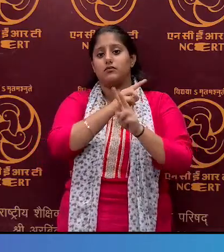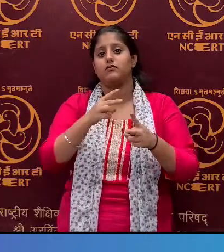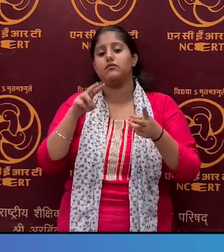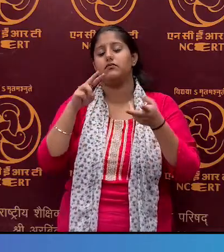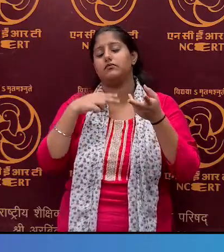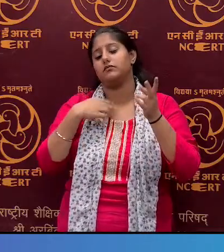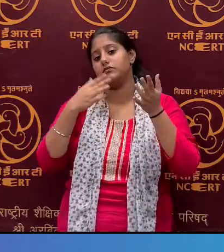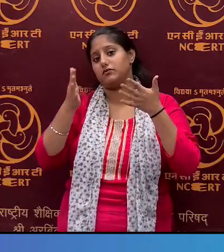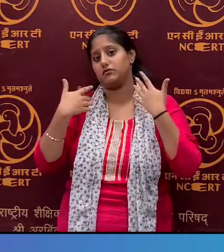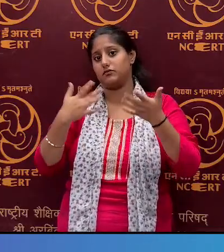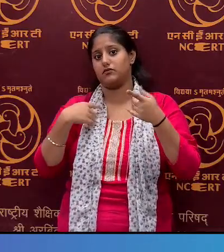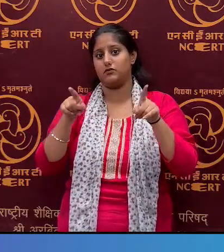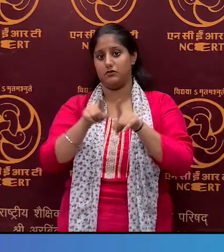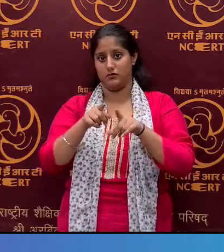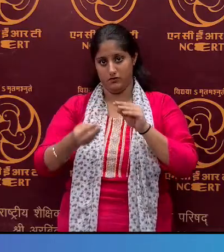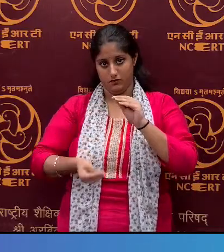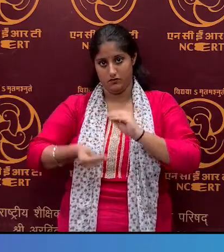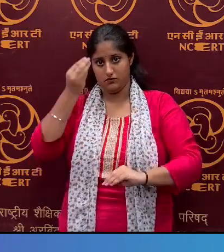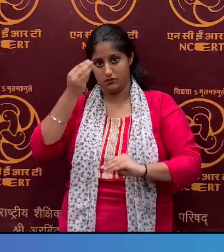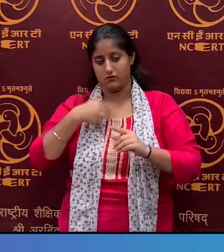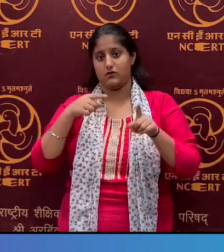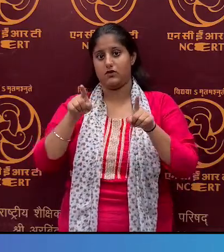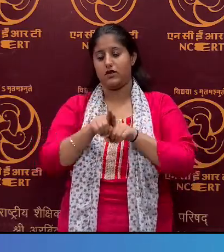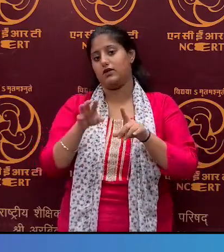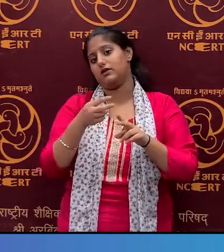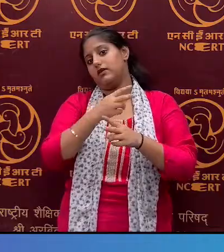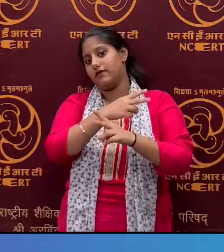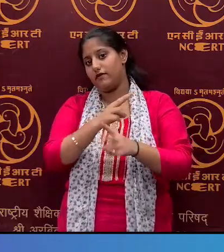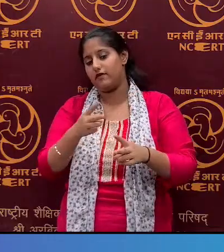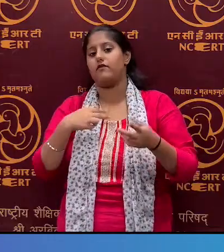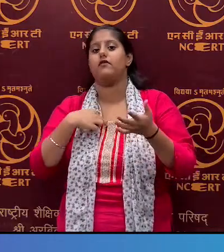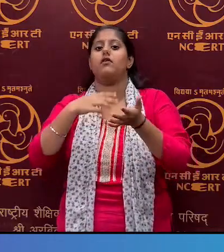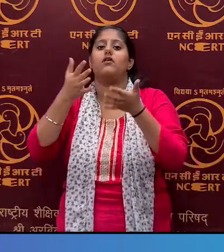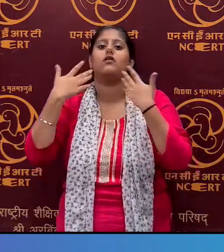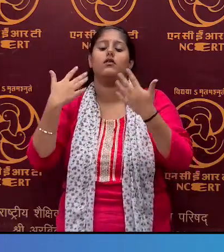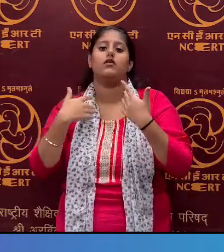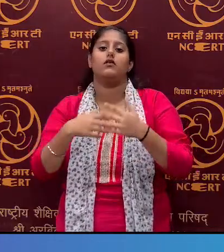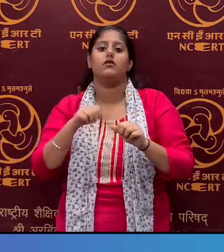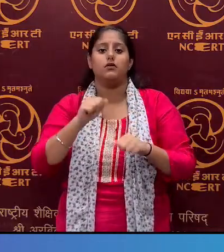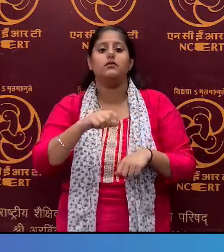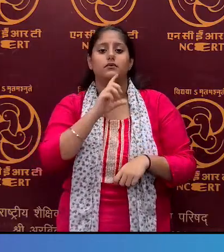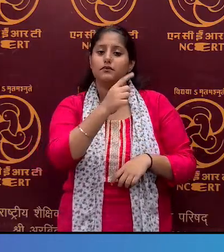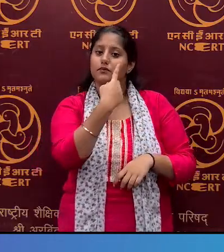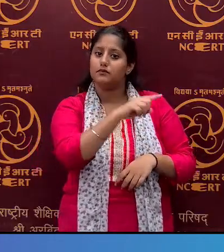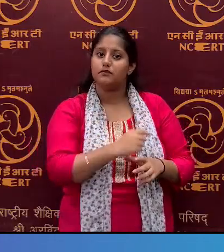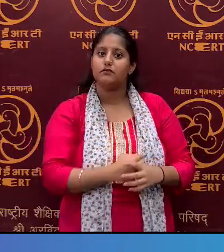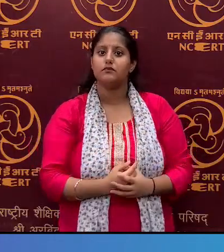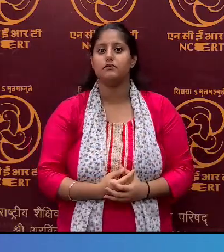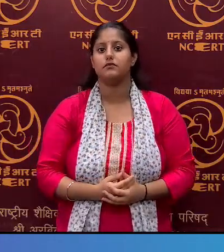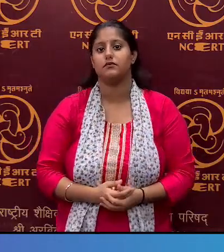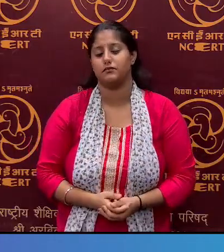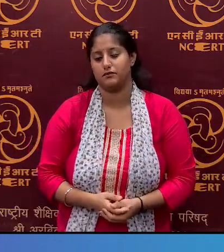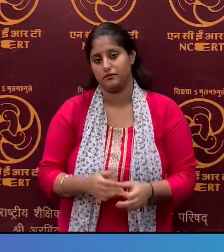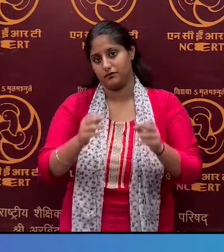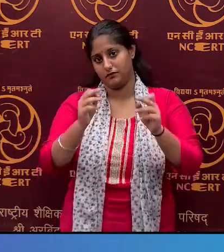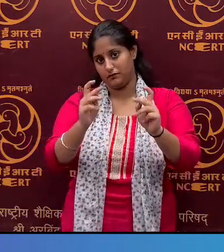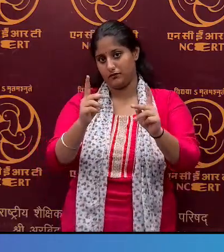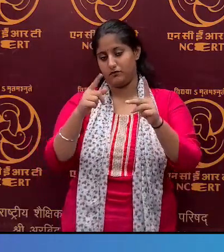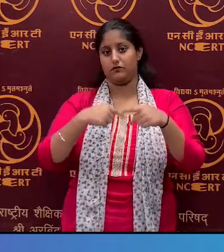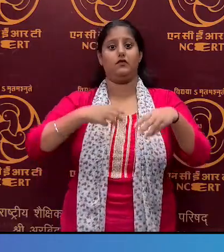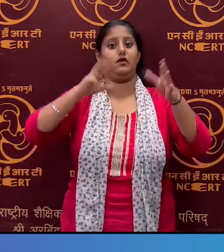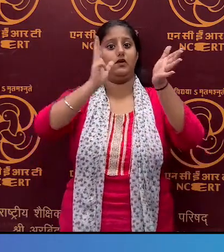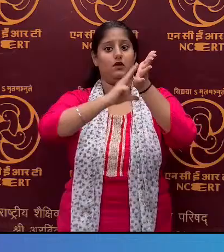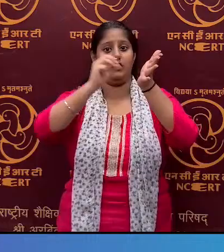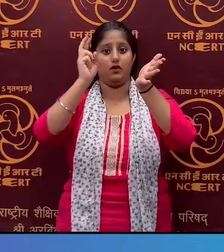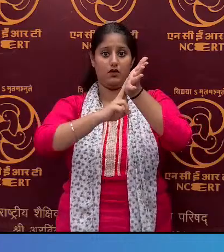more as comparison to tropical, subtropical and arid, right? No? Monsoon. Monsoon is